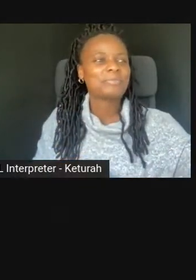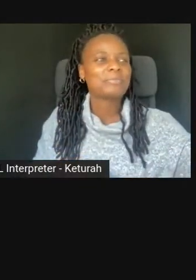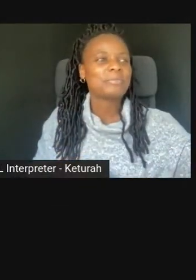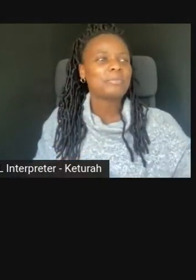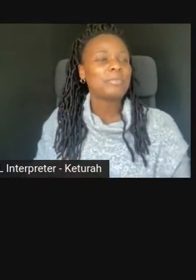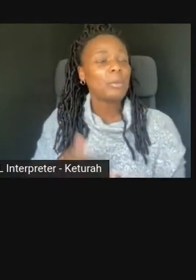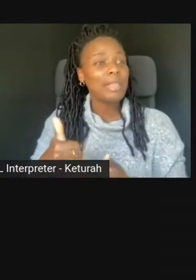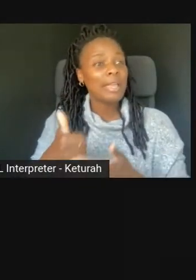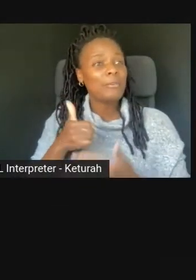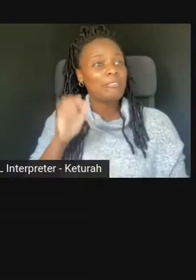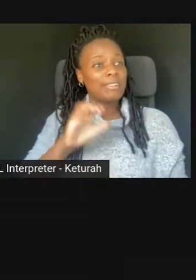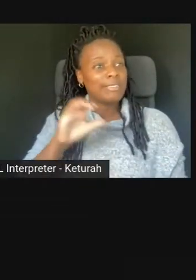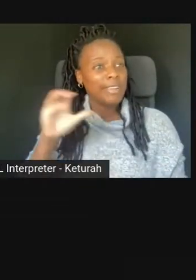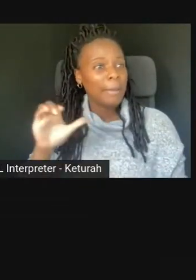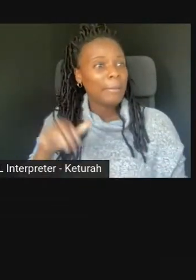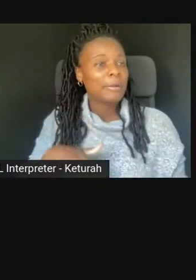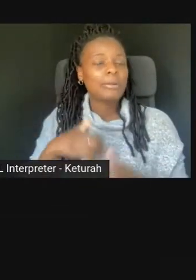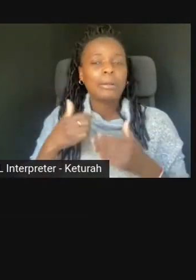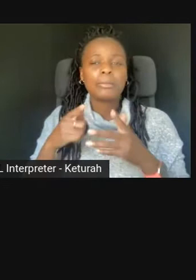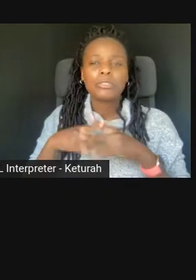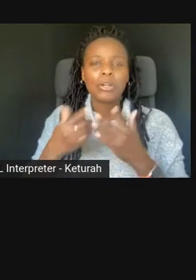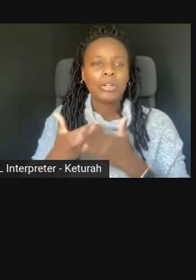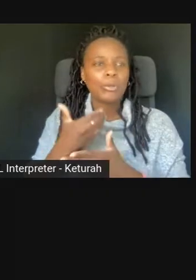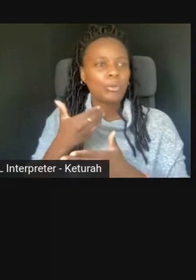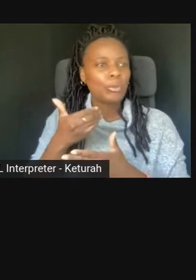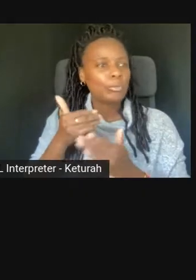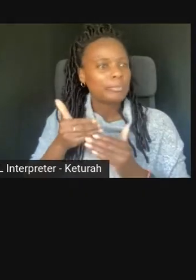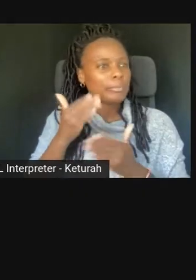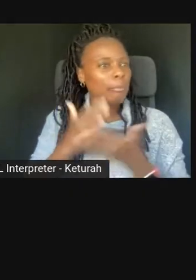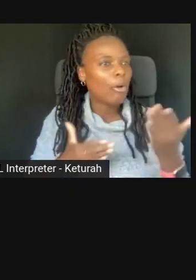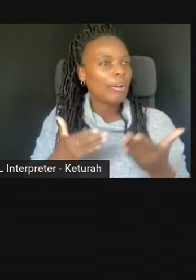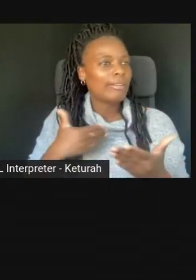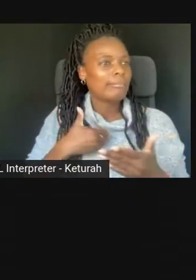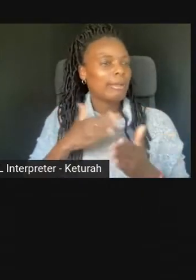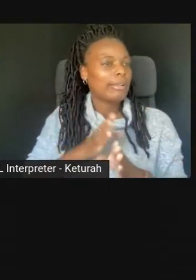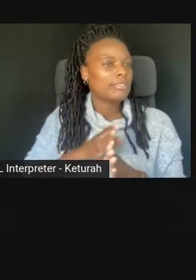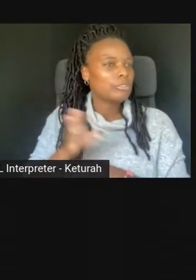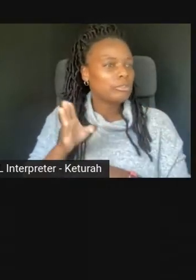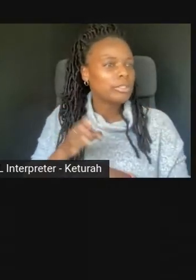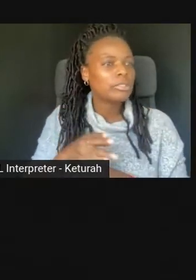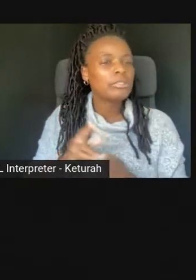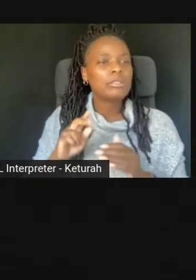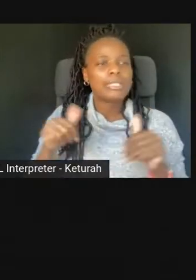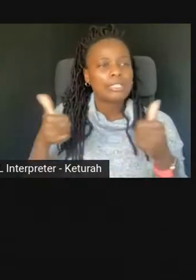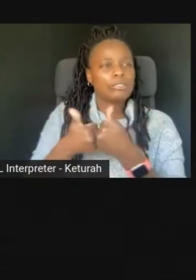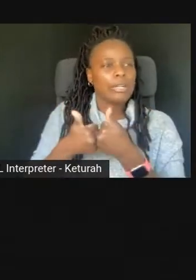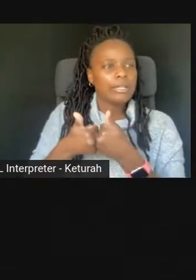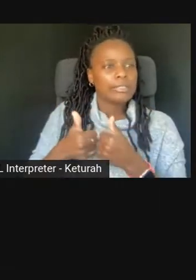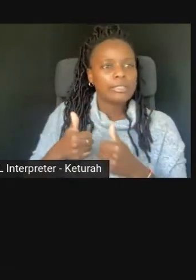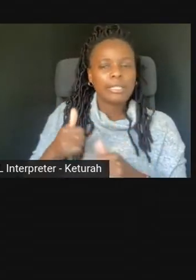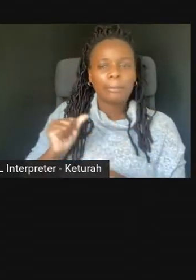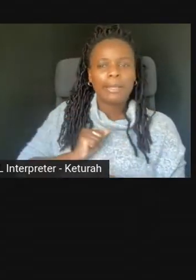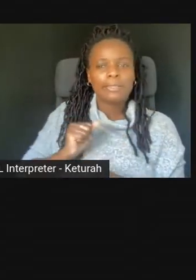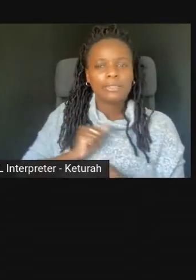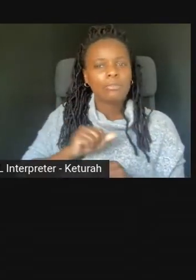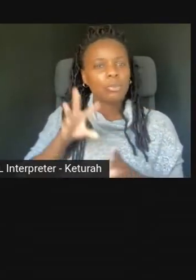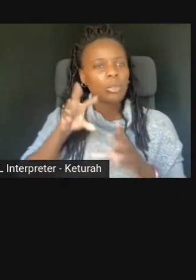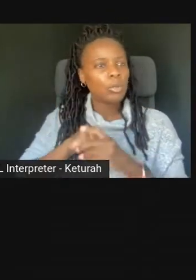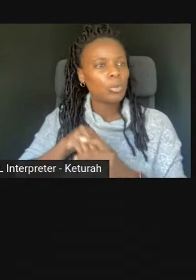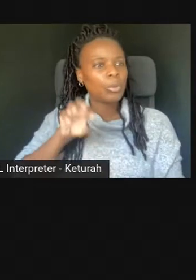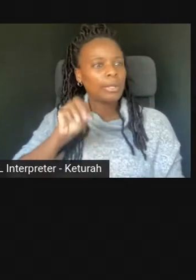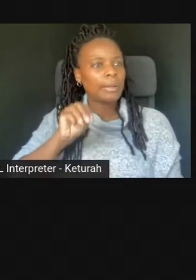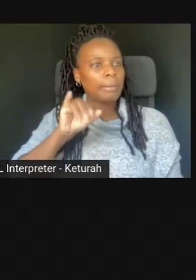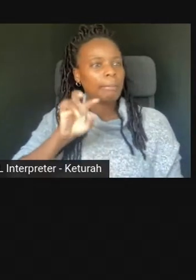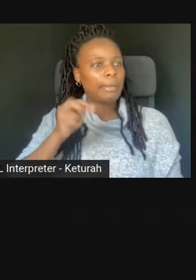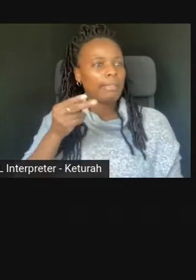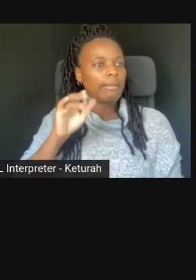verite film form approach that I have adopted since 2010 and challenge myself to incorporate mythical elements. My